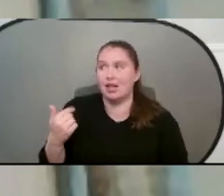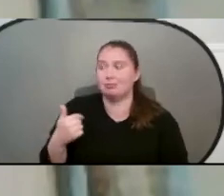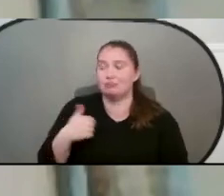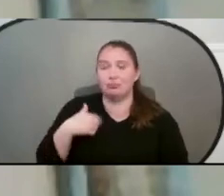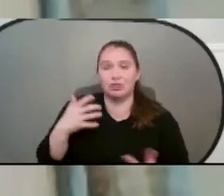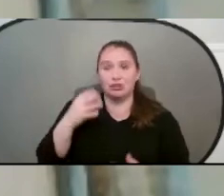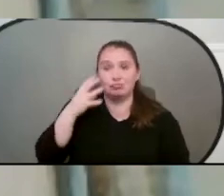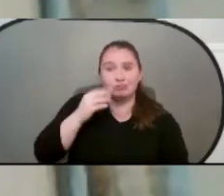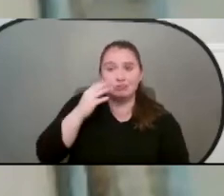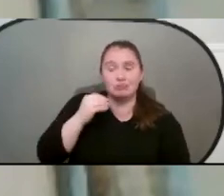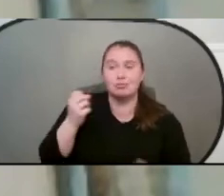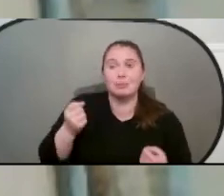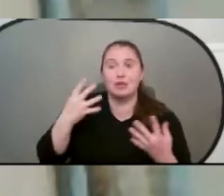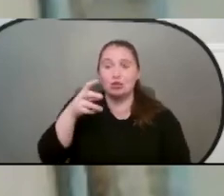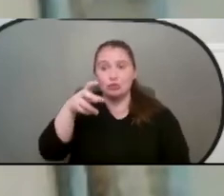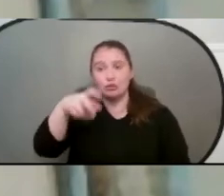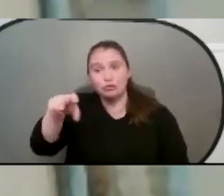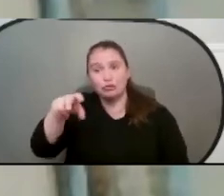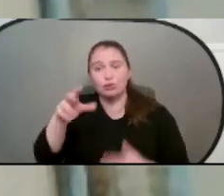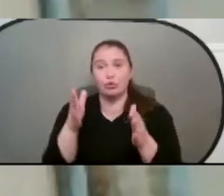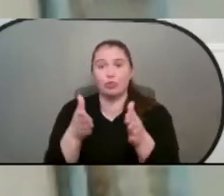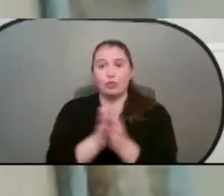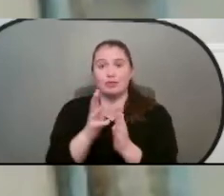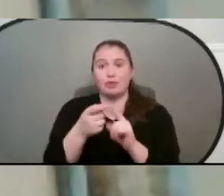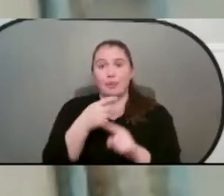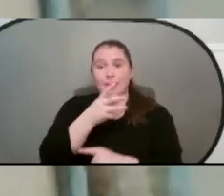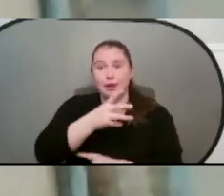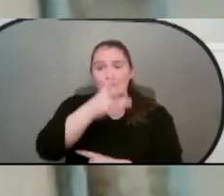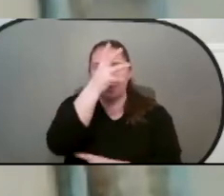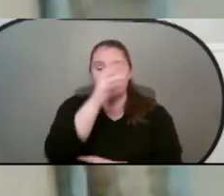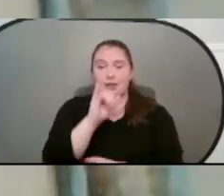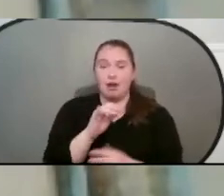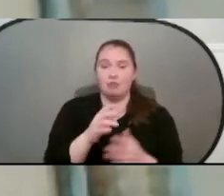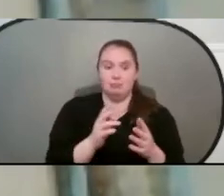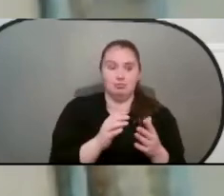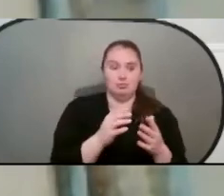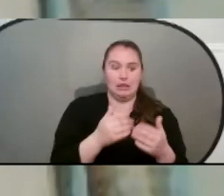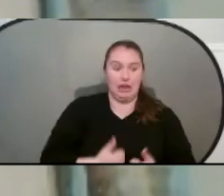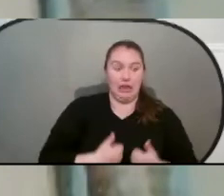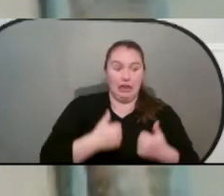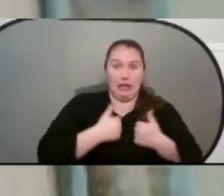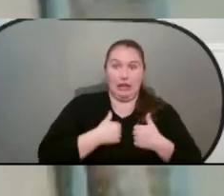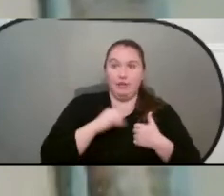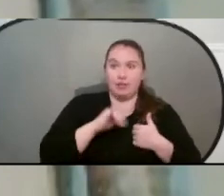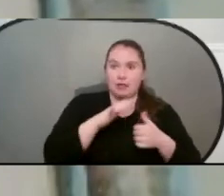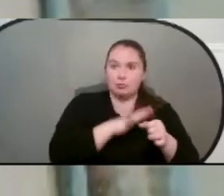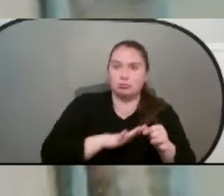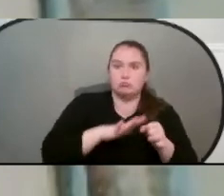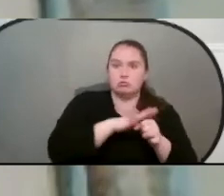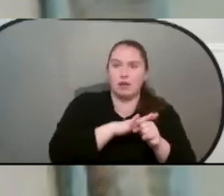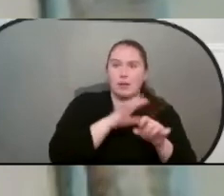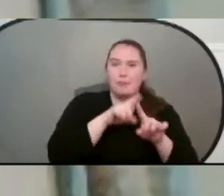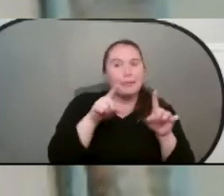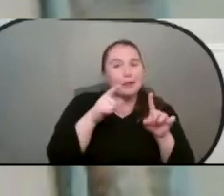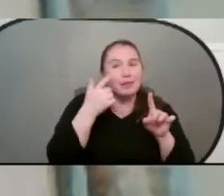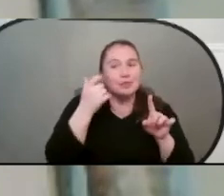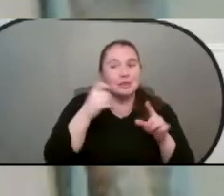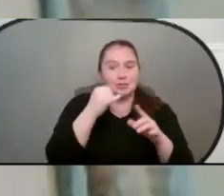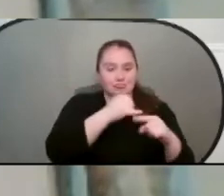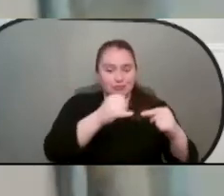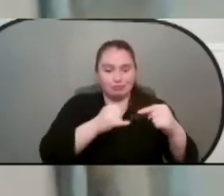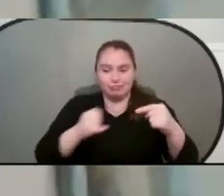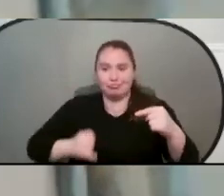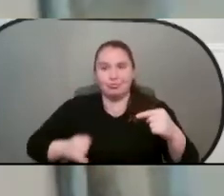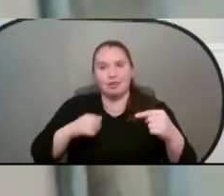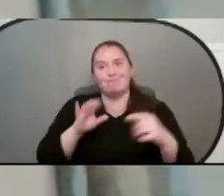transfer requests from parents that live in the Kendrick neighborhood, but because of zoning have to go to Alta